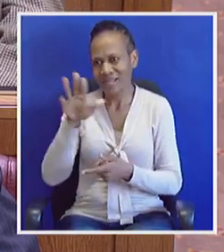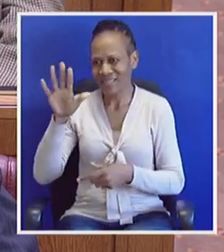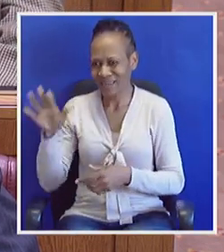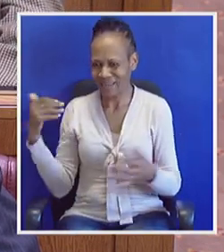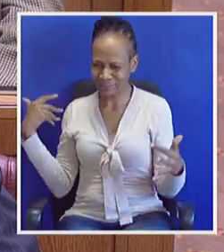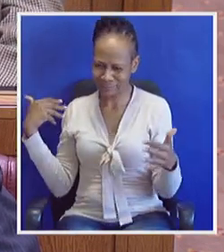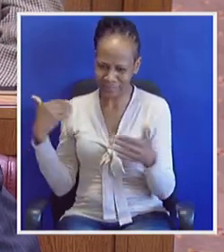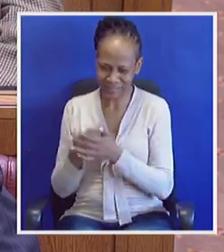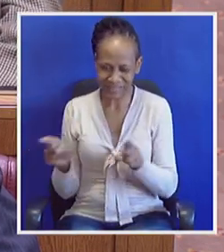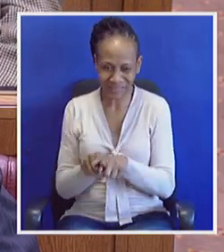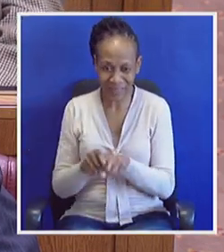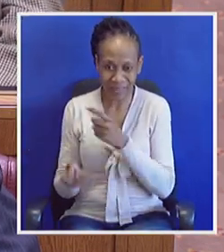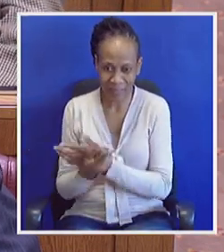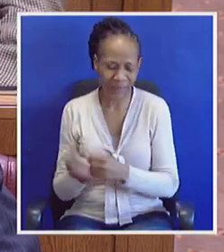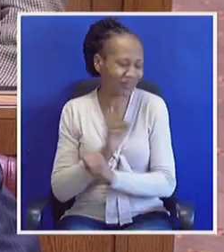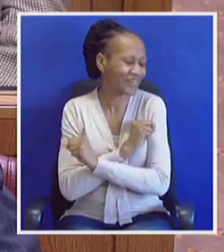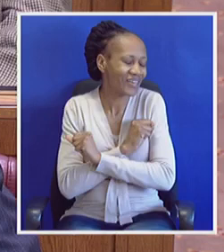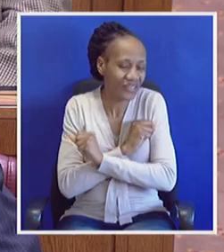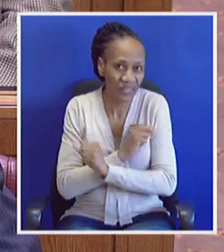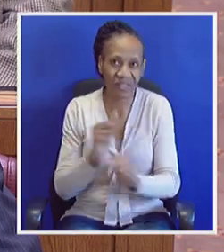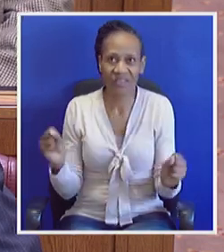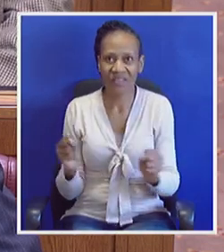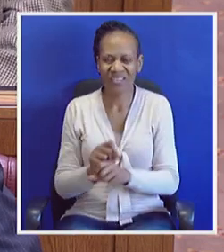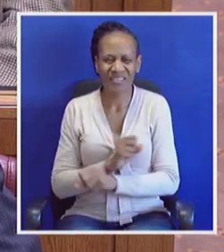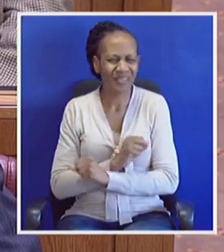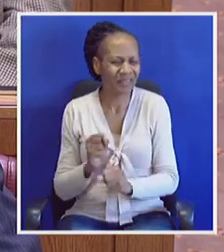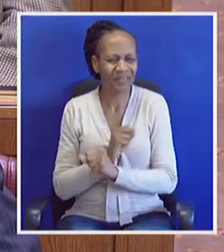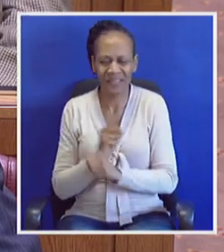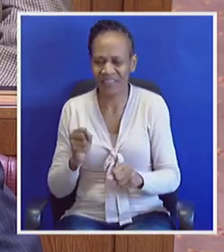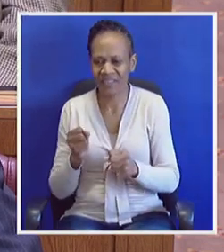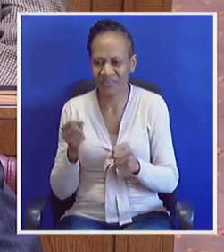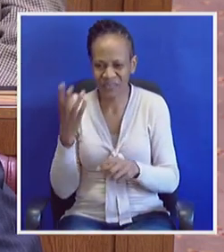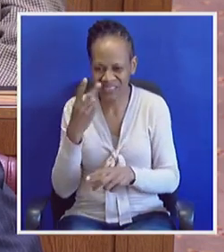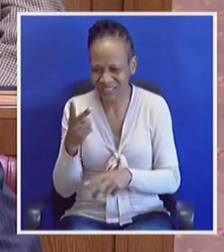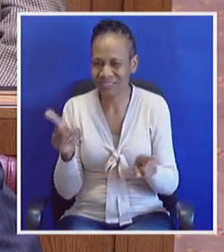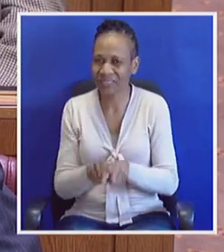1999. I've never experienced such a gathering, and I was really,